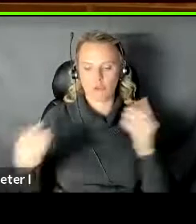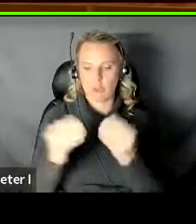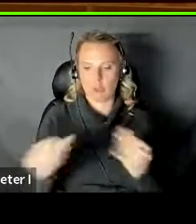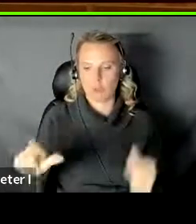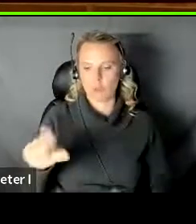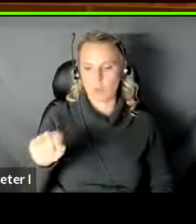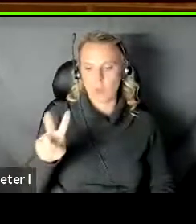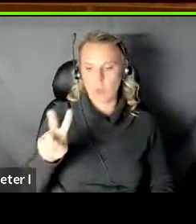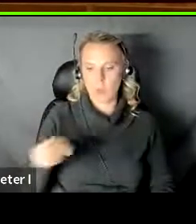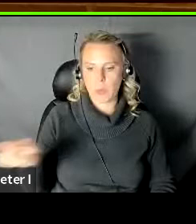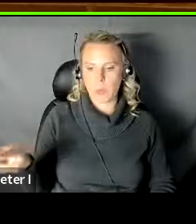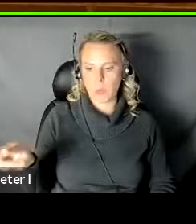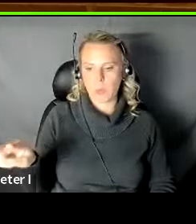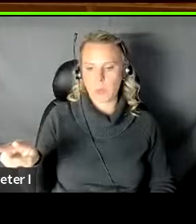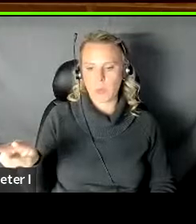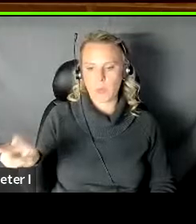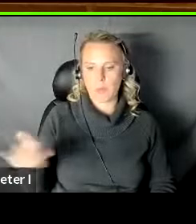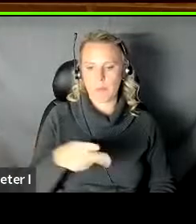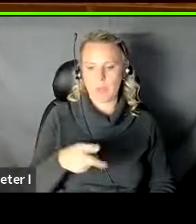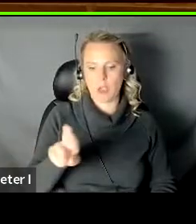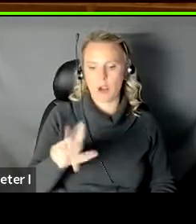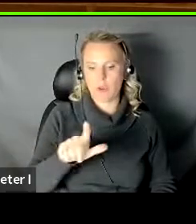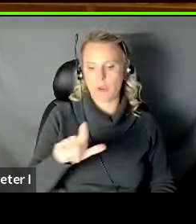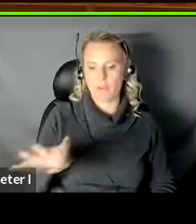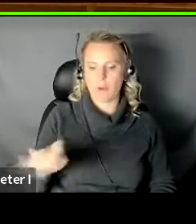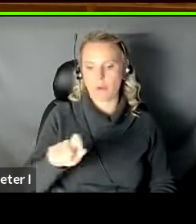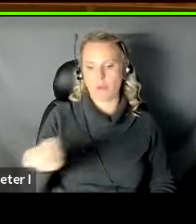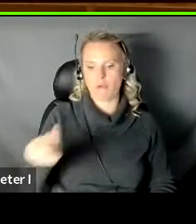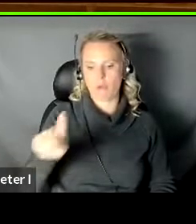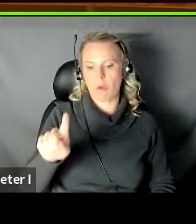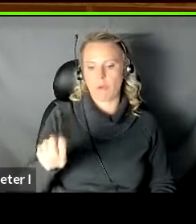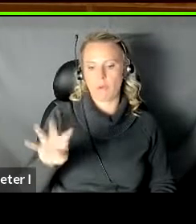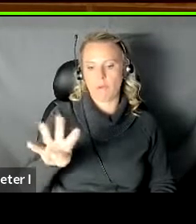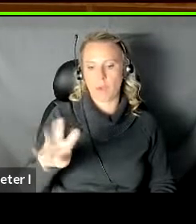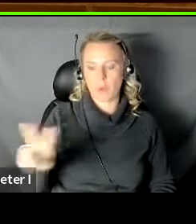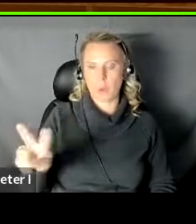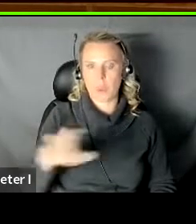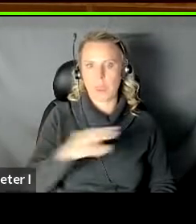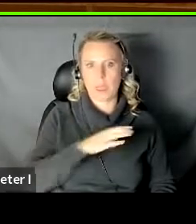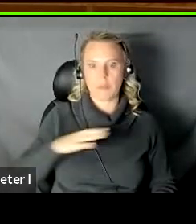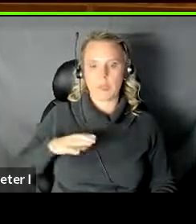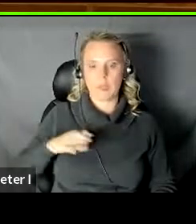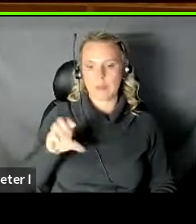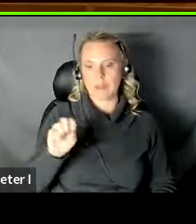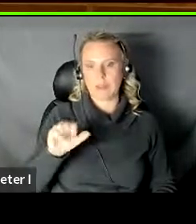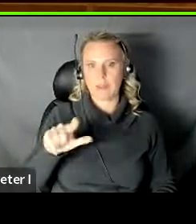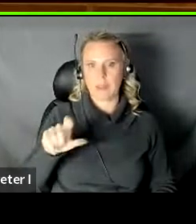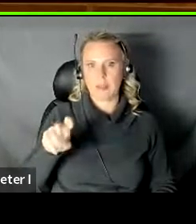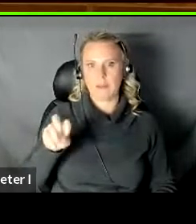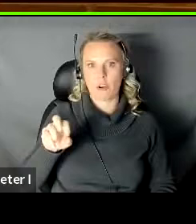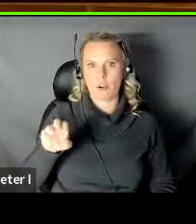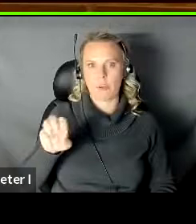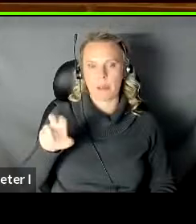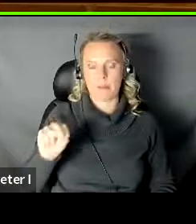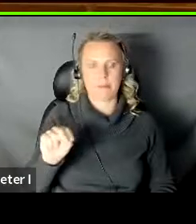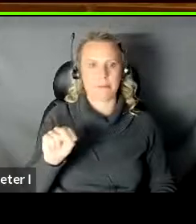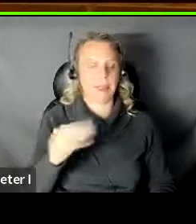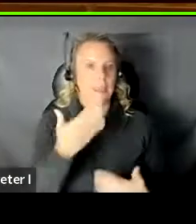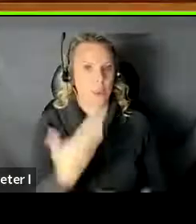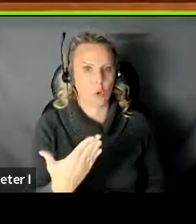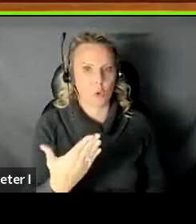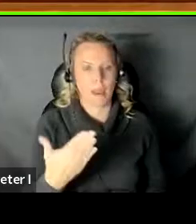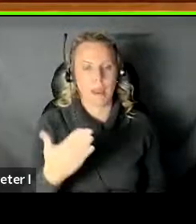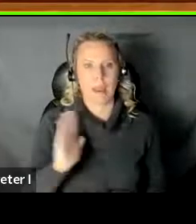Resolution 2022, PR 24-1042. Councilmember Silverman. Yes, thank you.